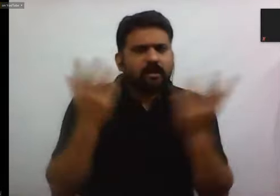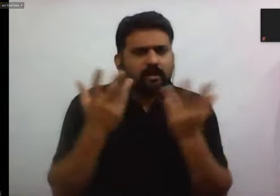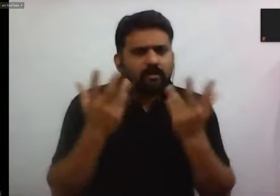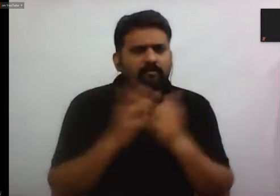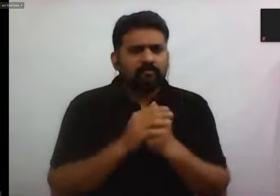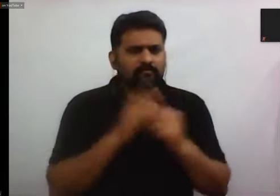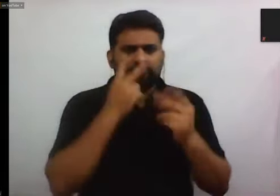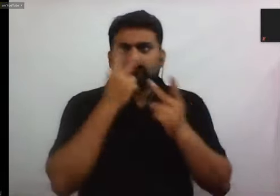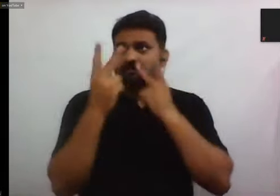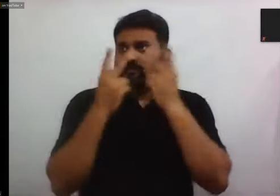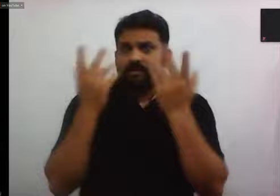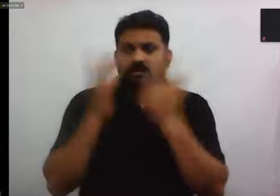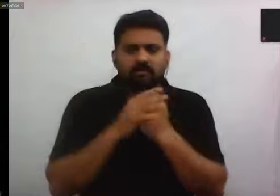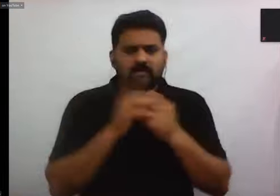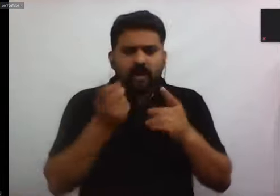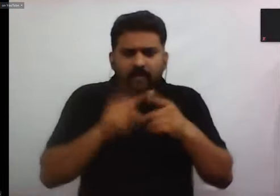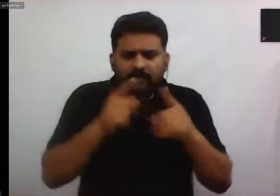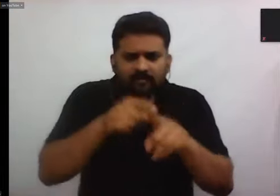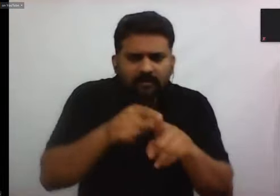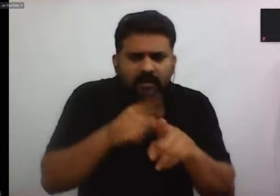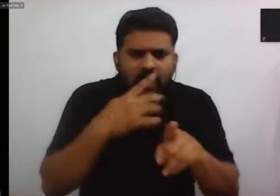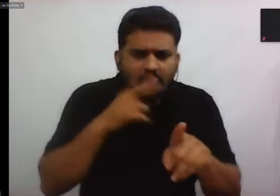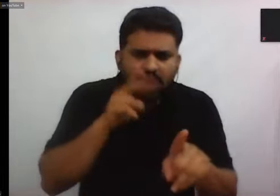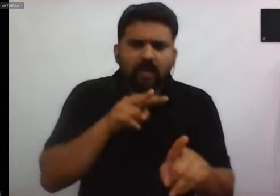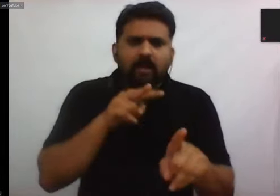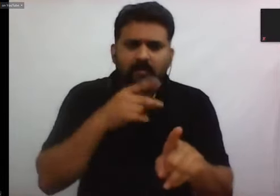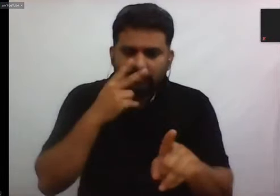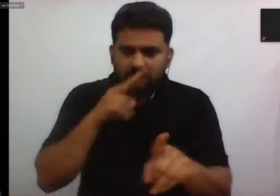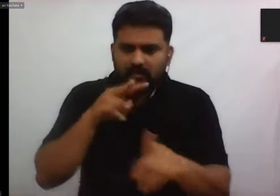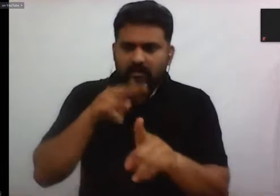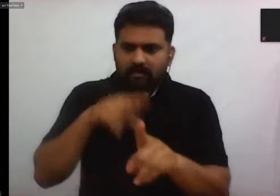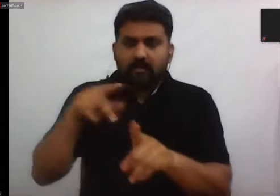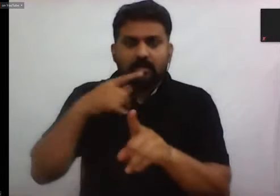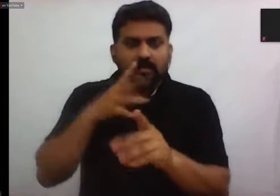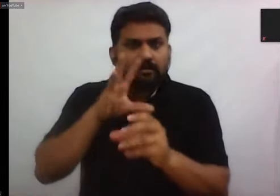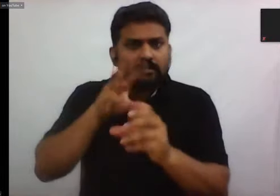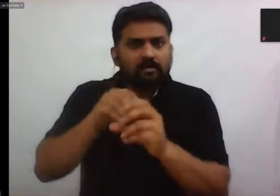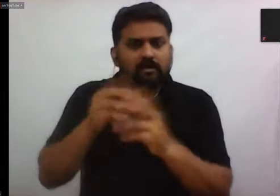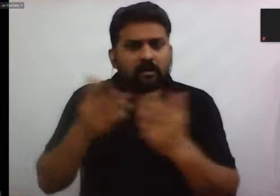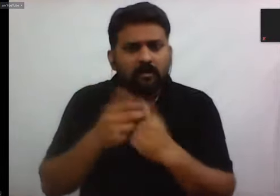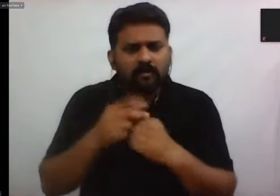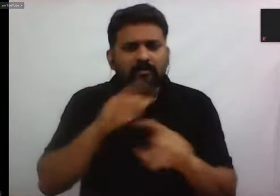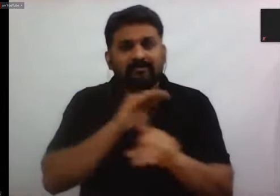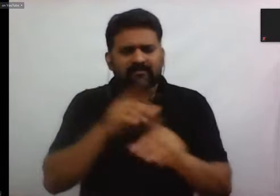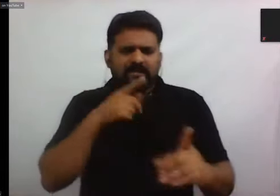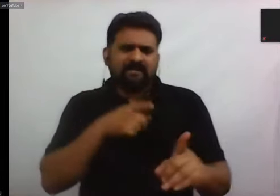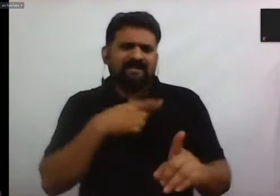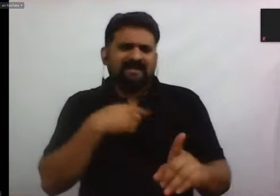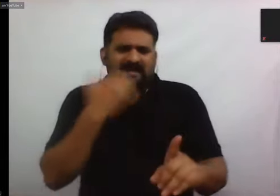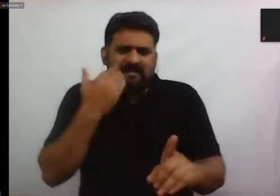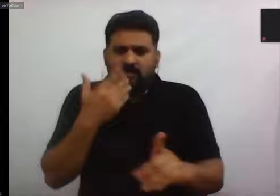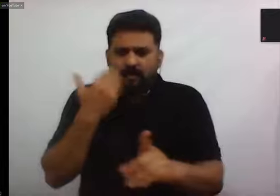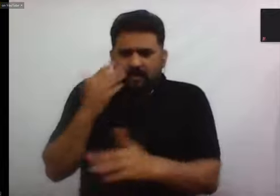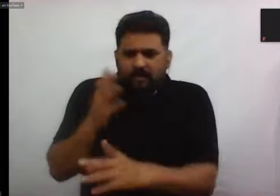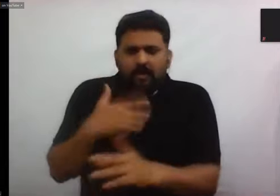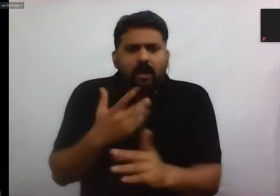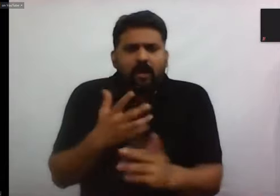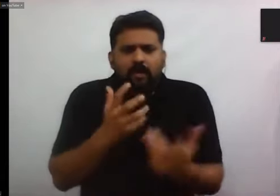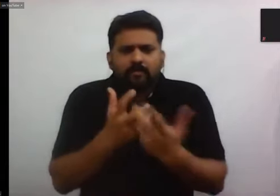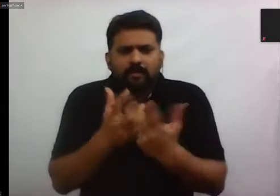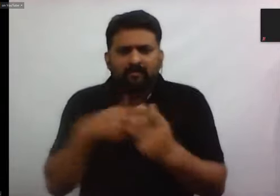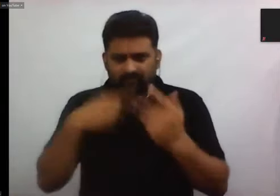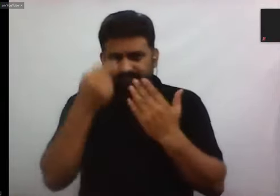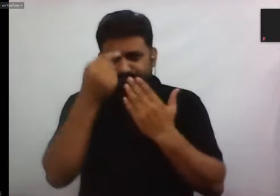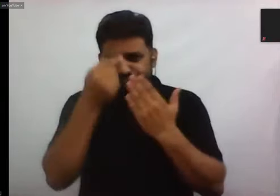at what circumstances, at what environment, how familiarity, unfamiliarity, all that I have listed out